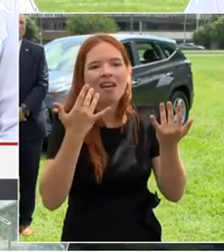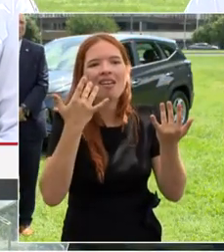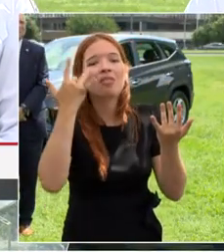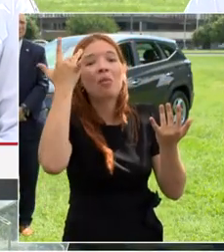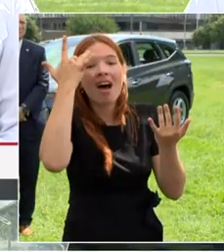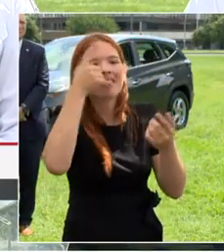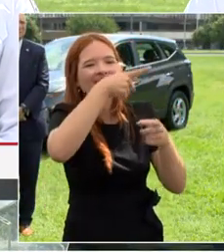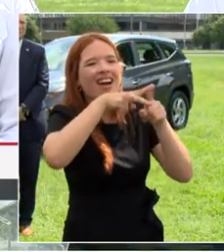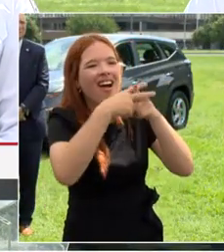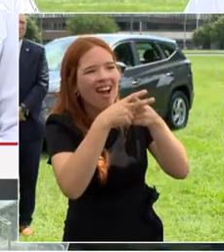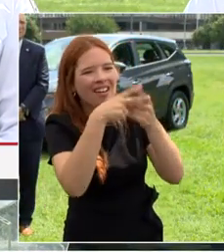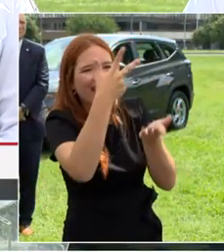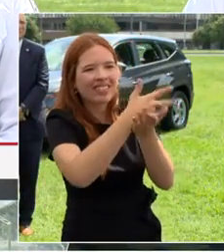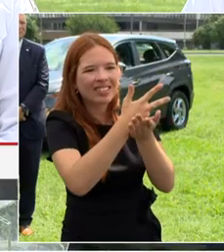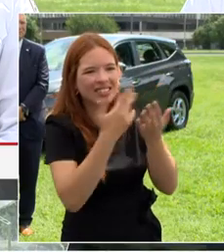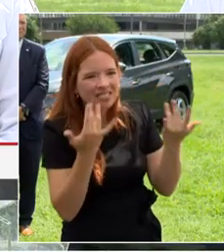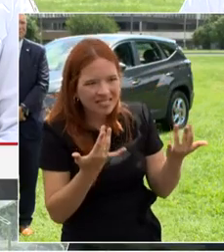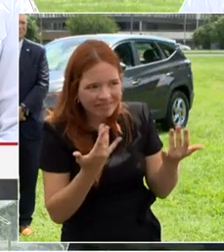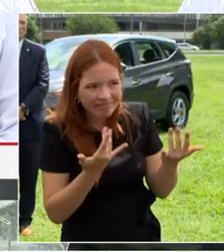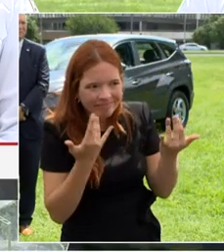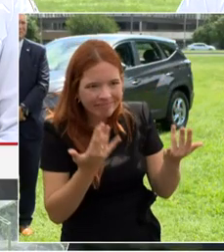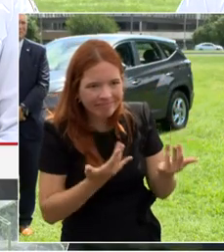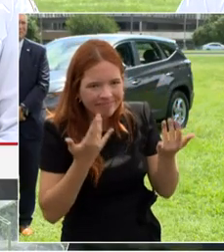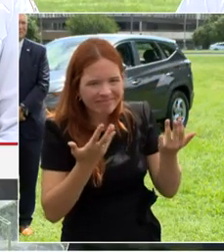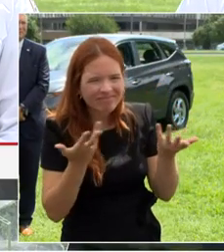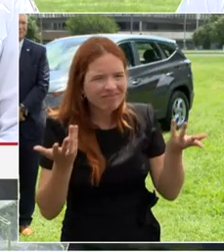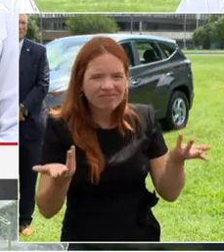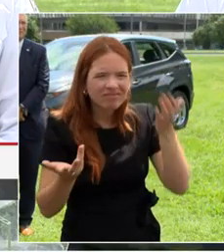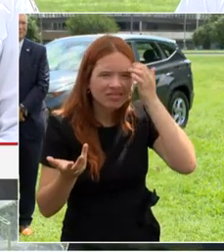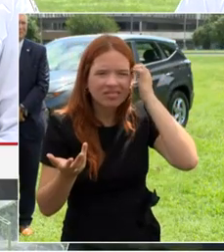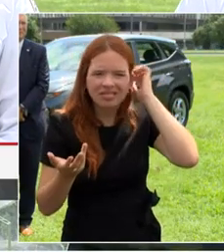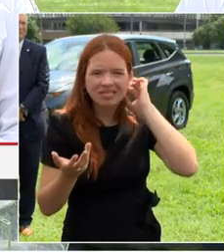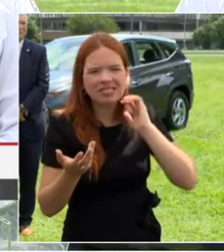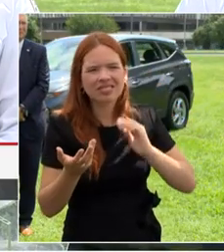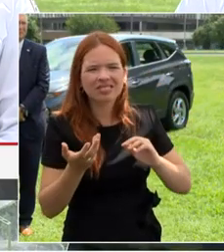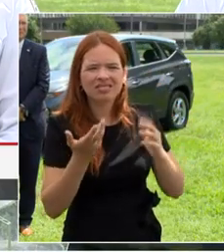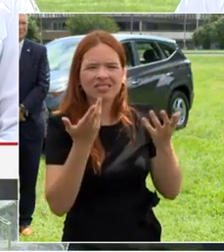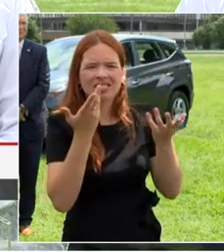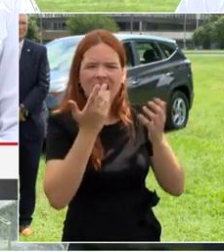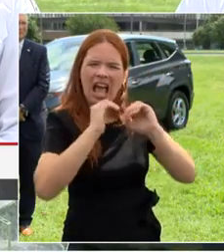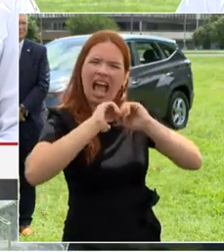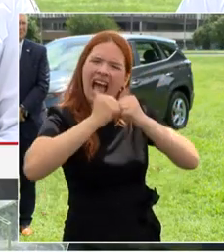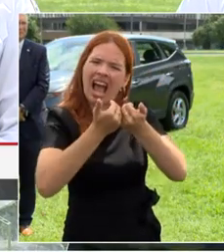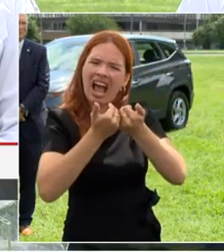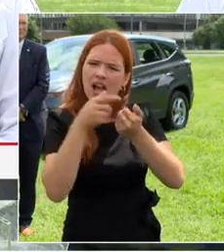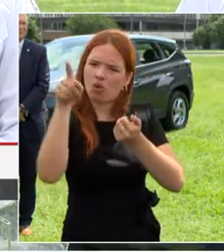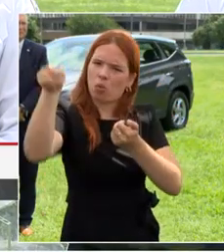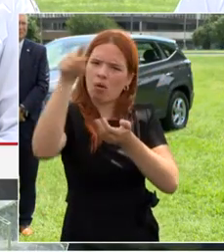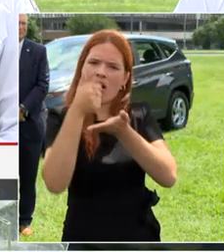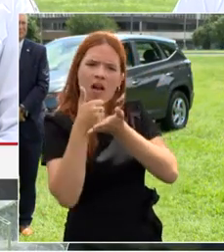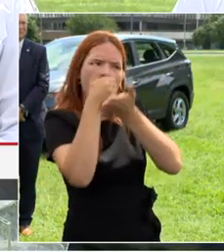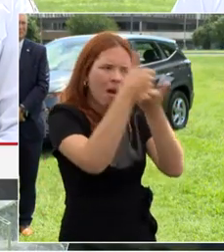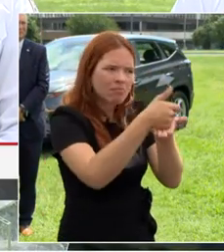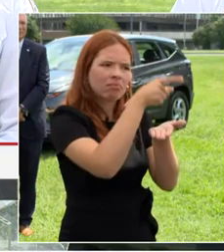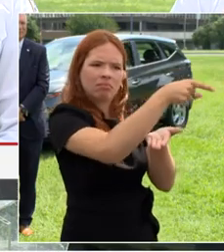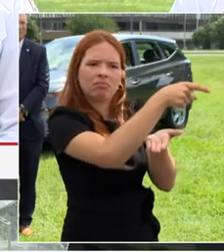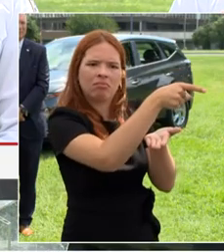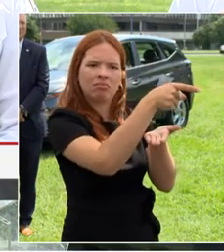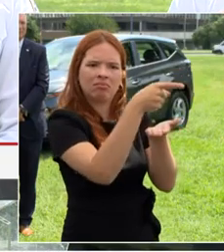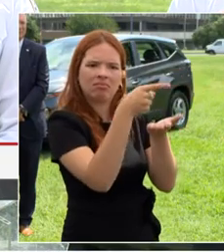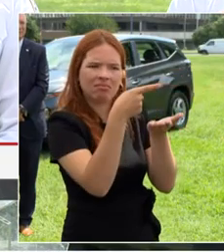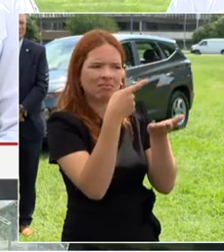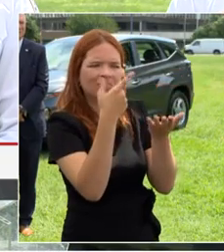do to make customers whole in regards to getting those parts to shop so they can get their